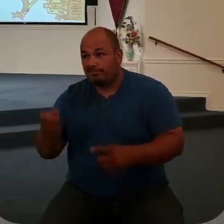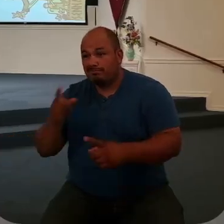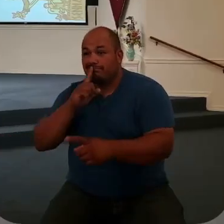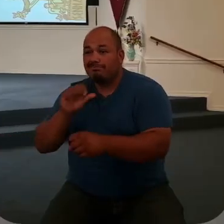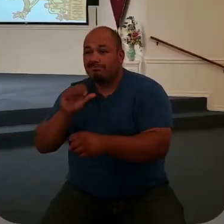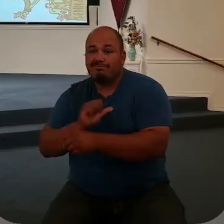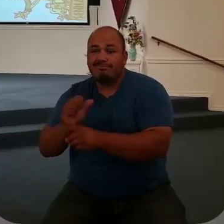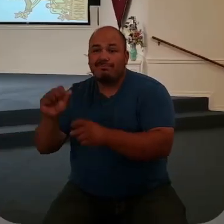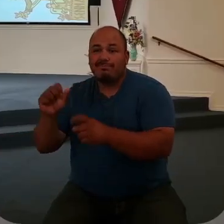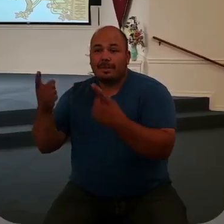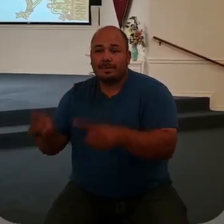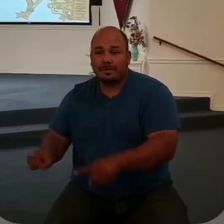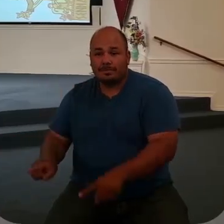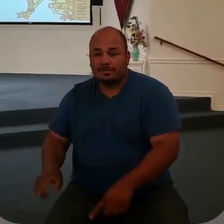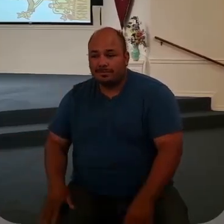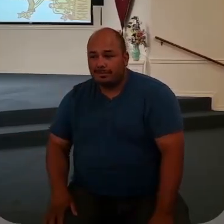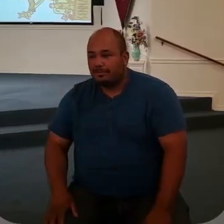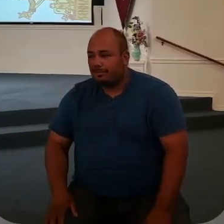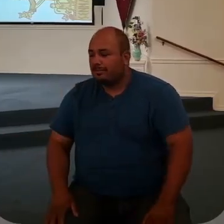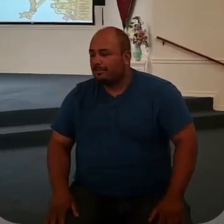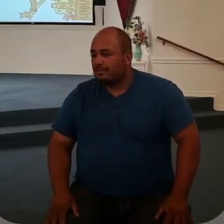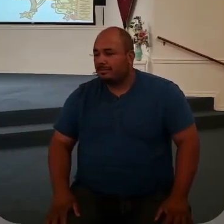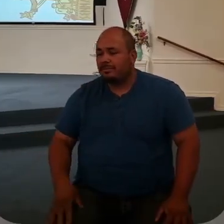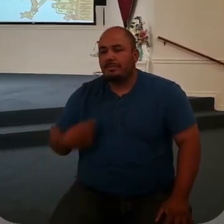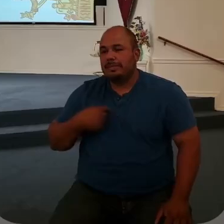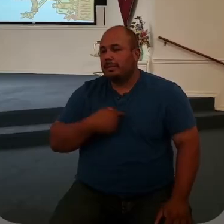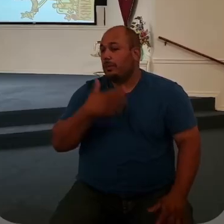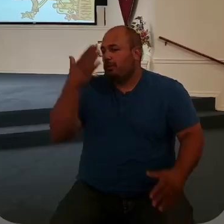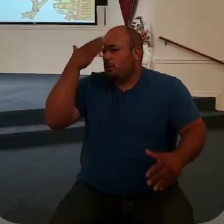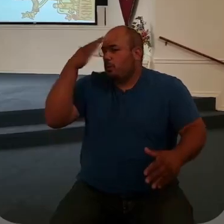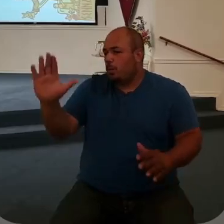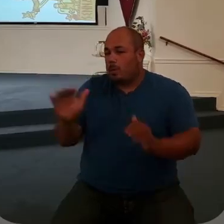We never know how God is going to help us through times of trouble.